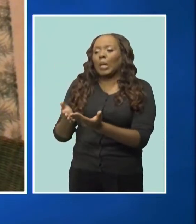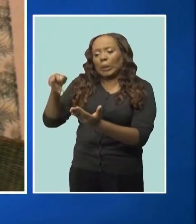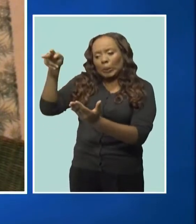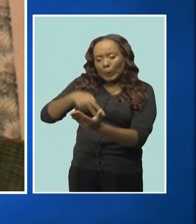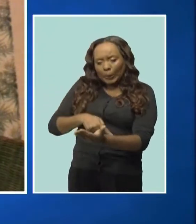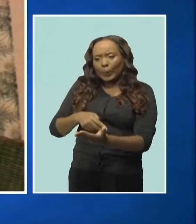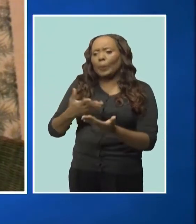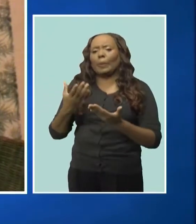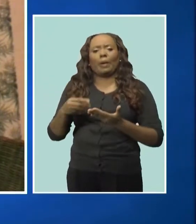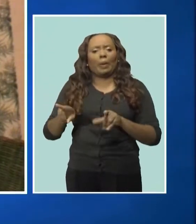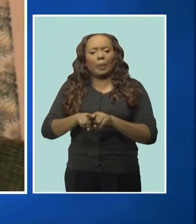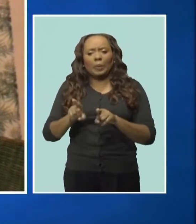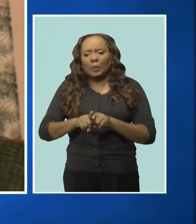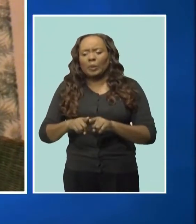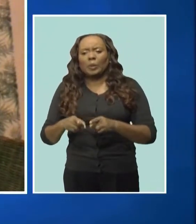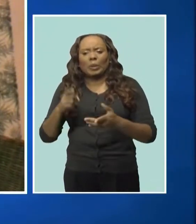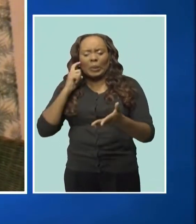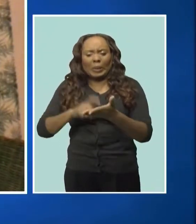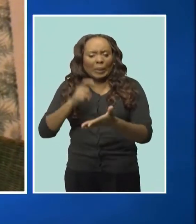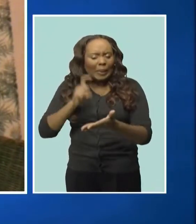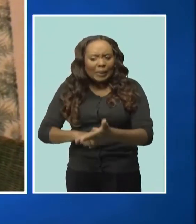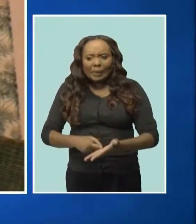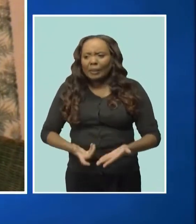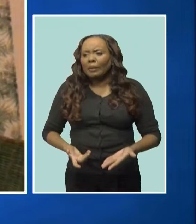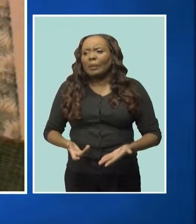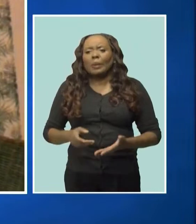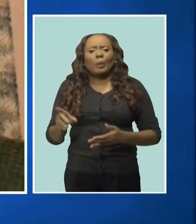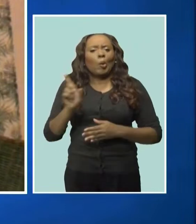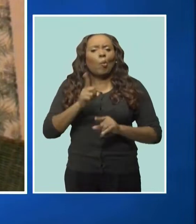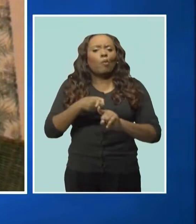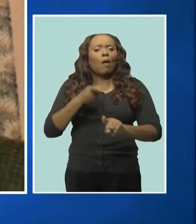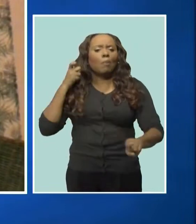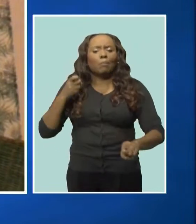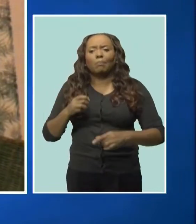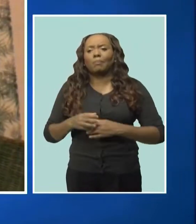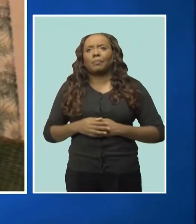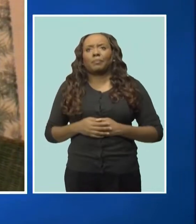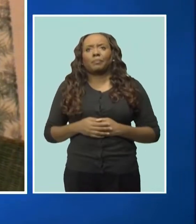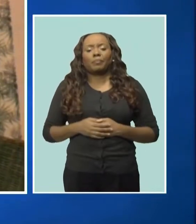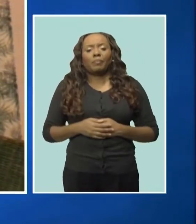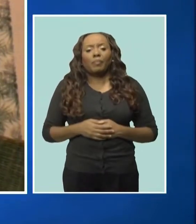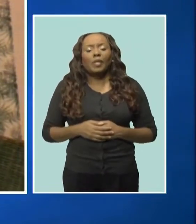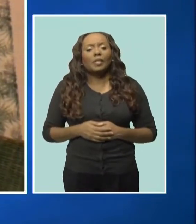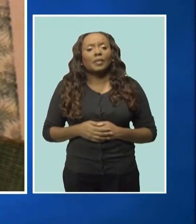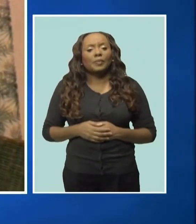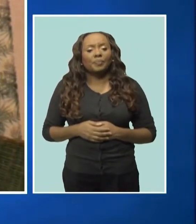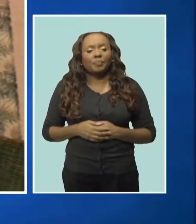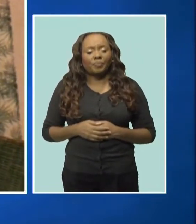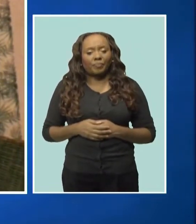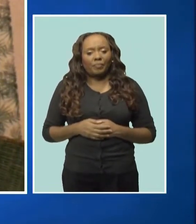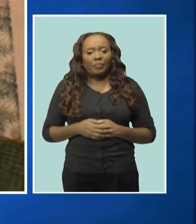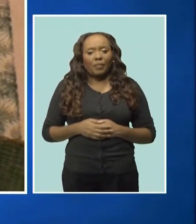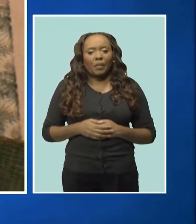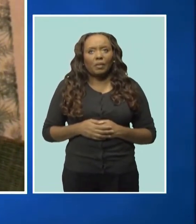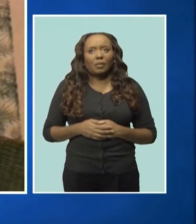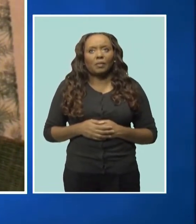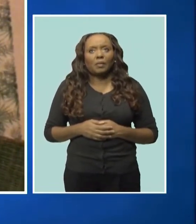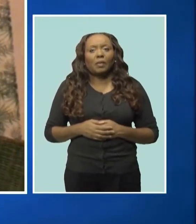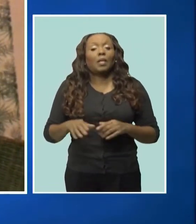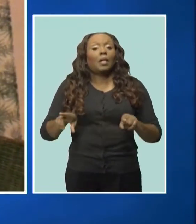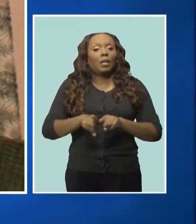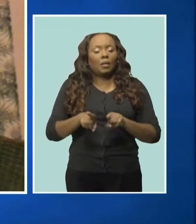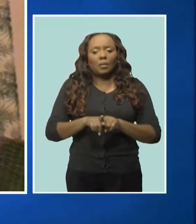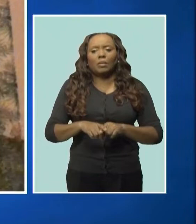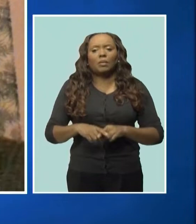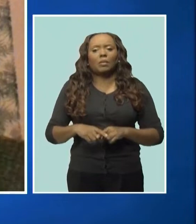plaque in the area. We don't know the exact pinpoint area, in the area that the ship would have sailed